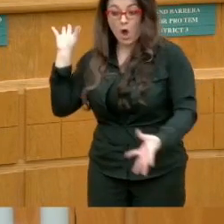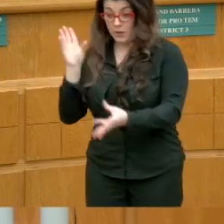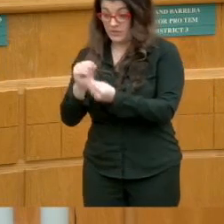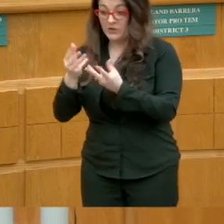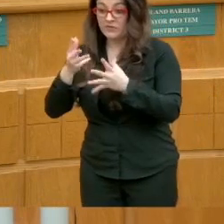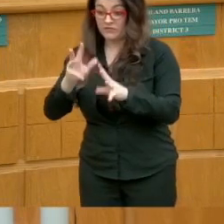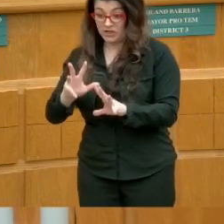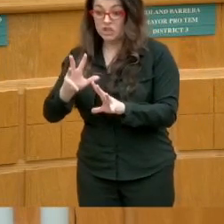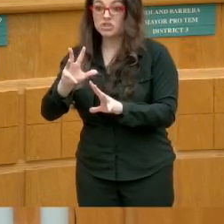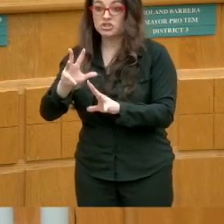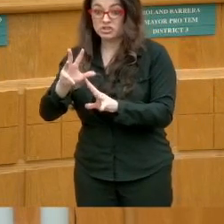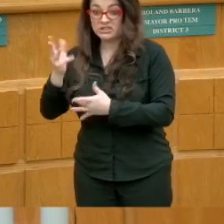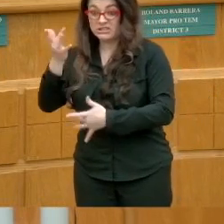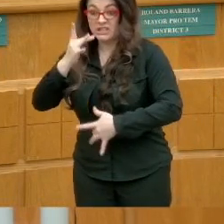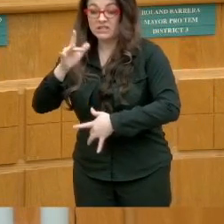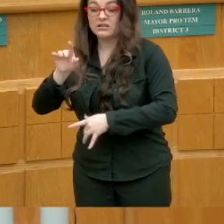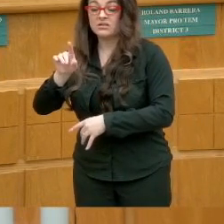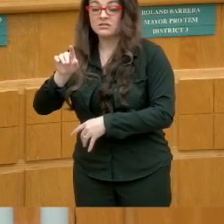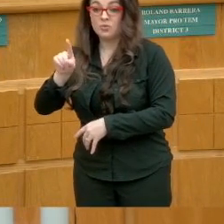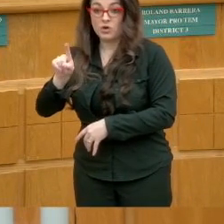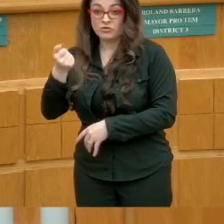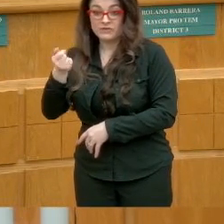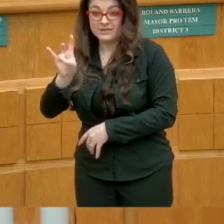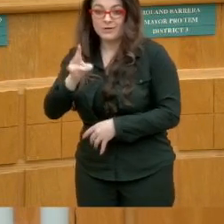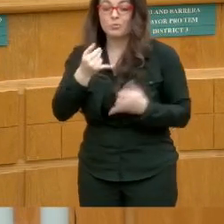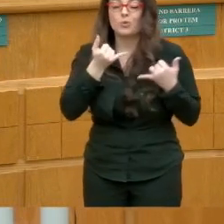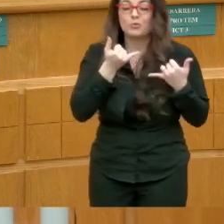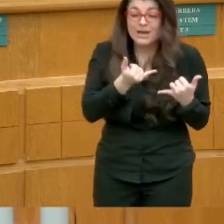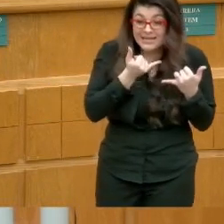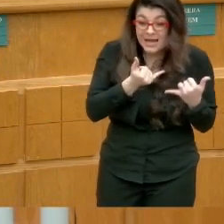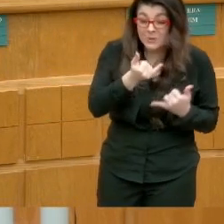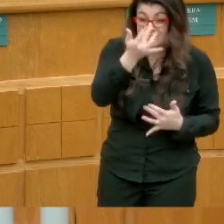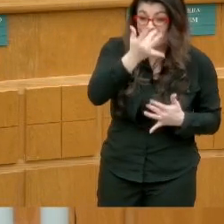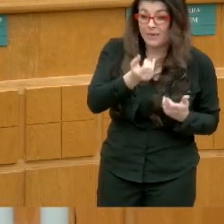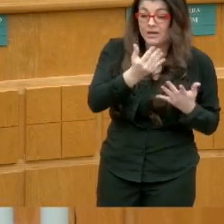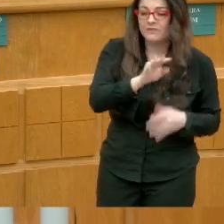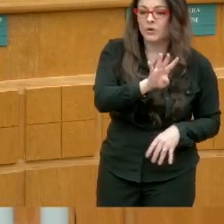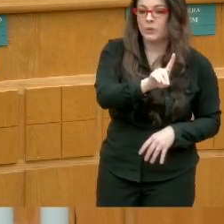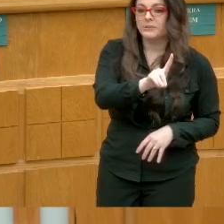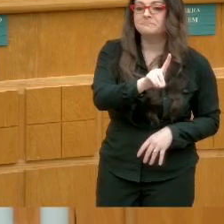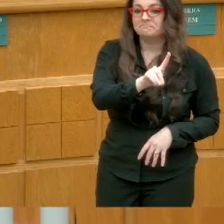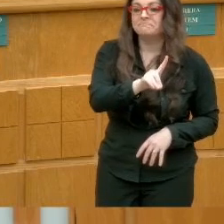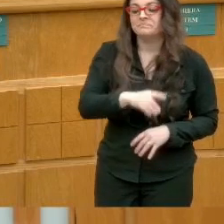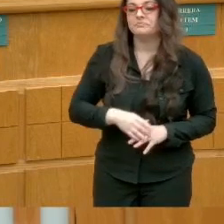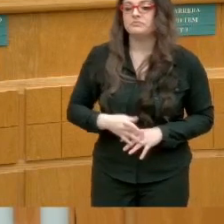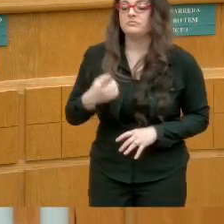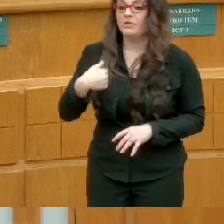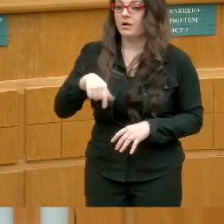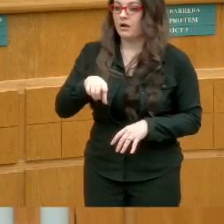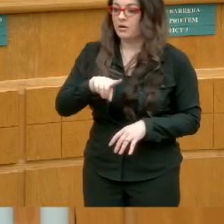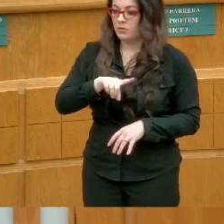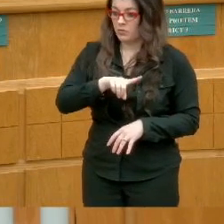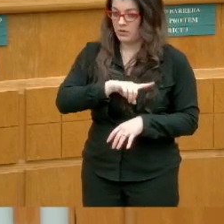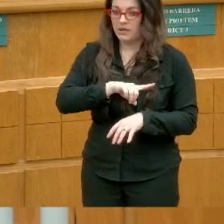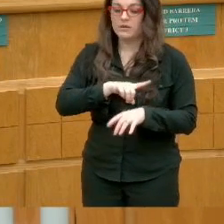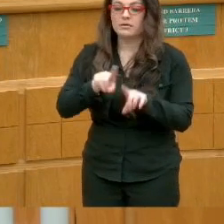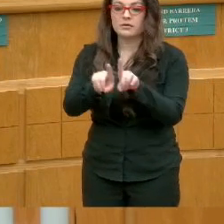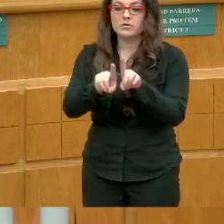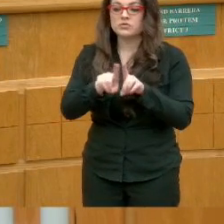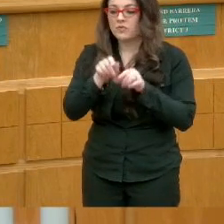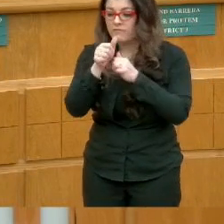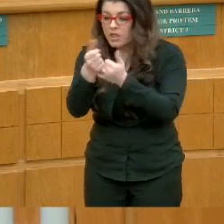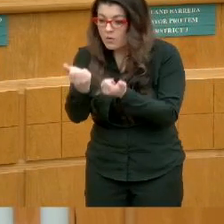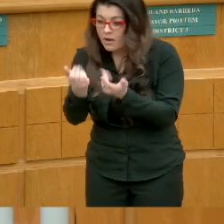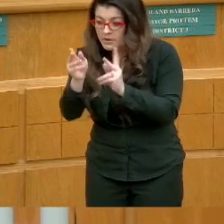active, and the difference of persons in recovery. We track deaths, and so far in our county, we have 3